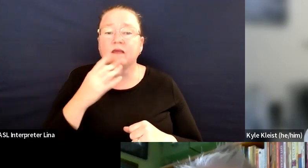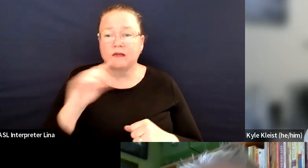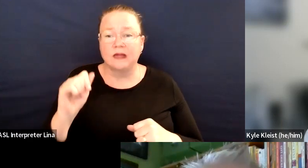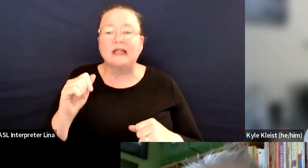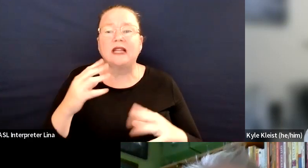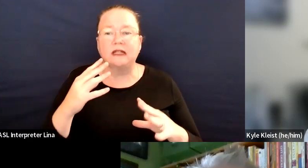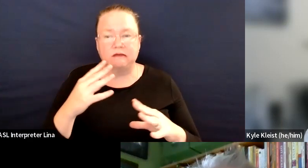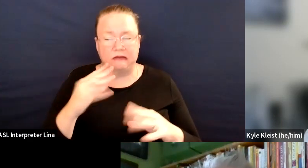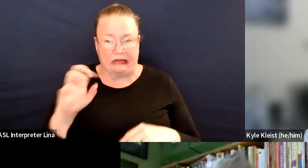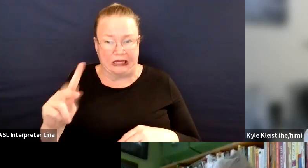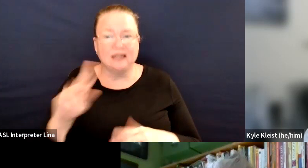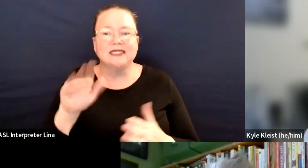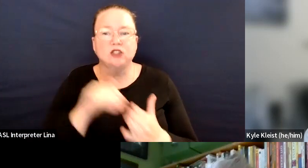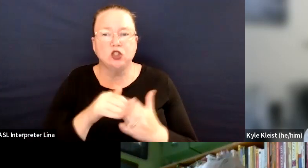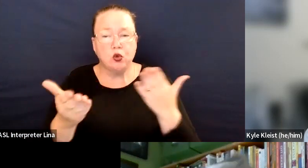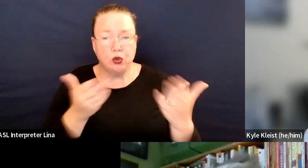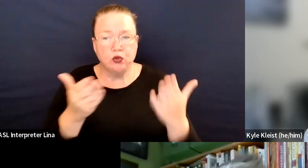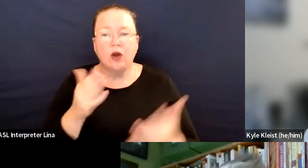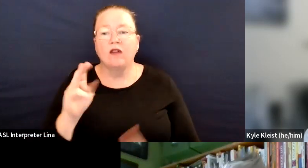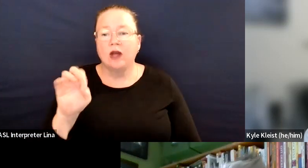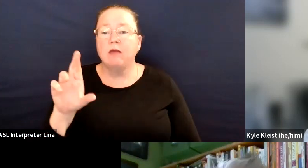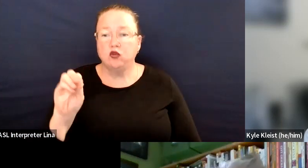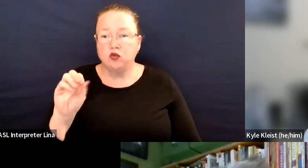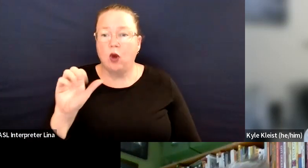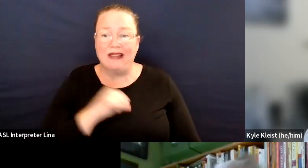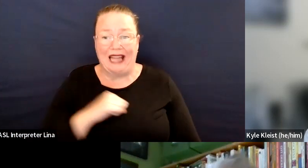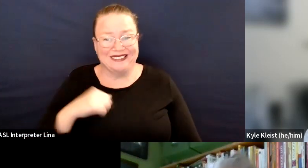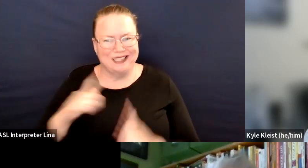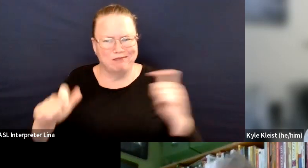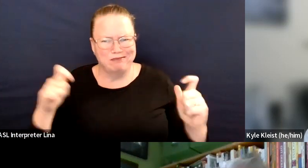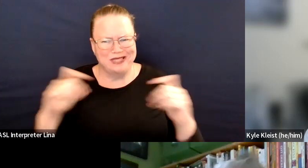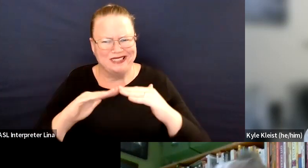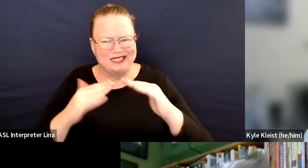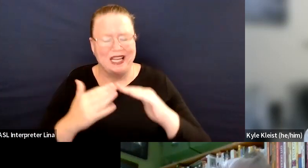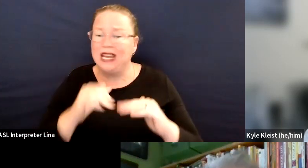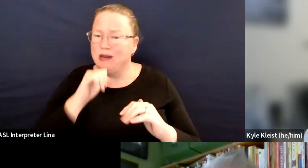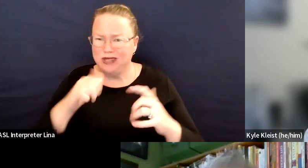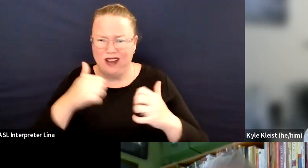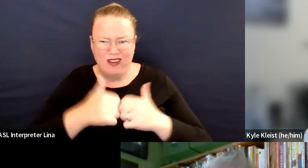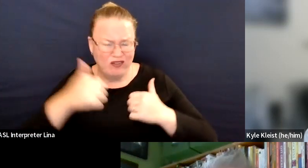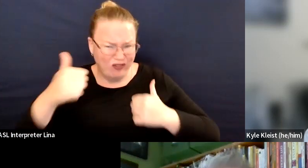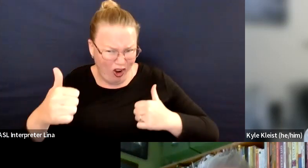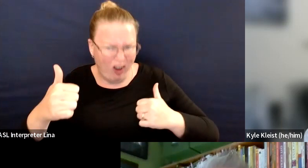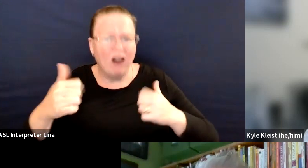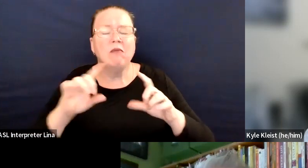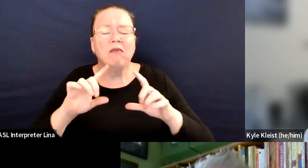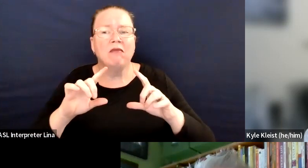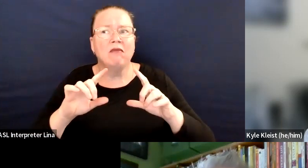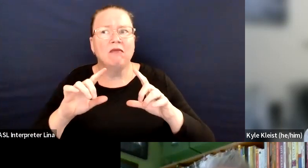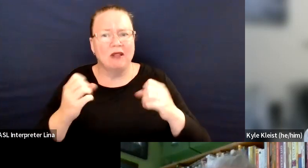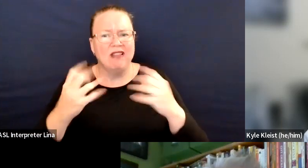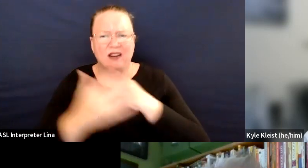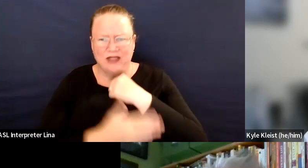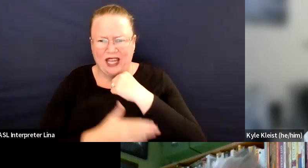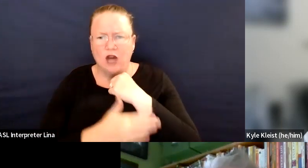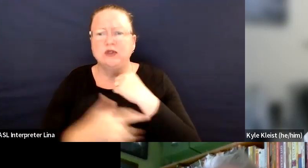is the center that serves Metropolitan Atlanta, big city, but it's not so very far away, and it's a number of the counties